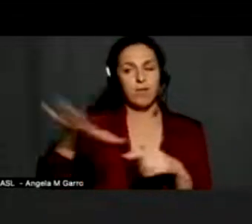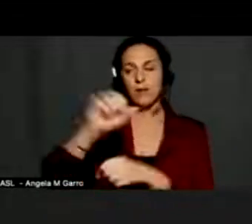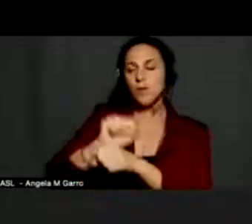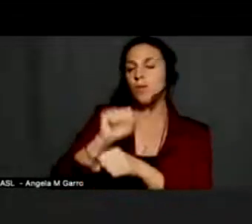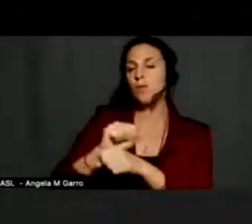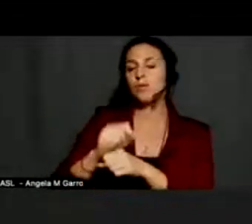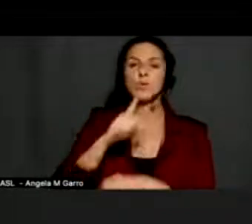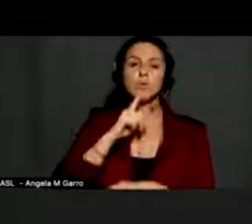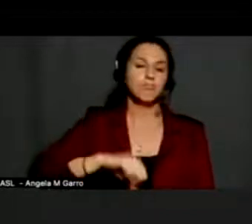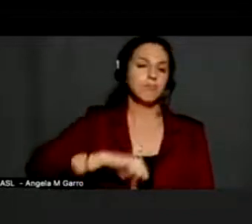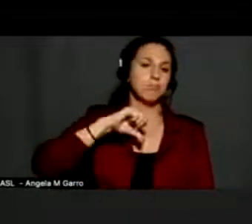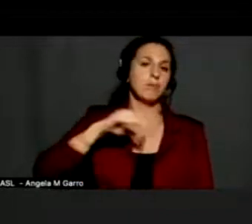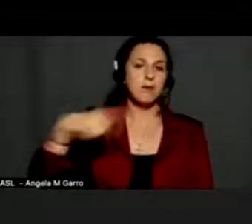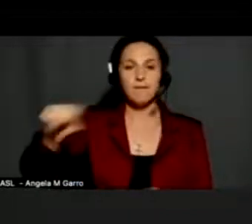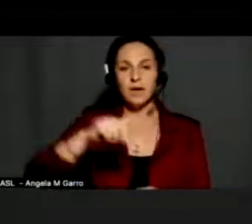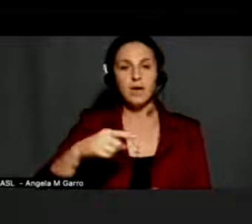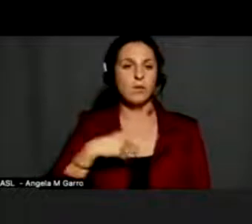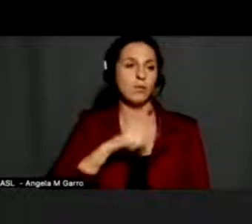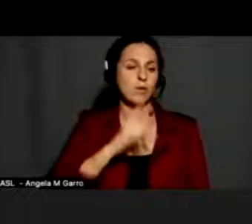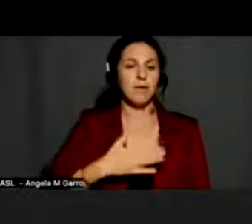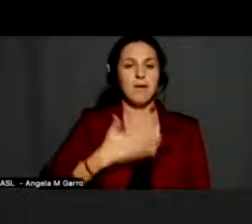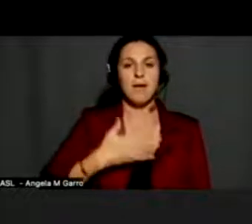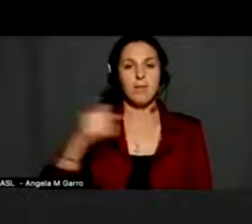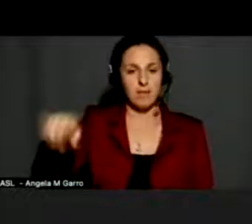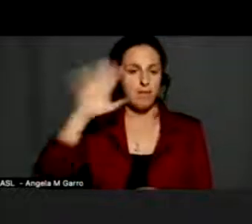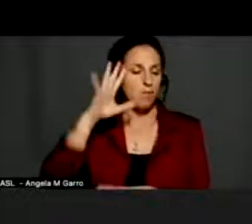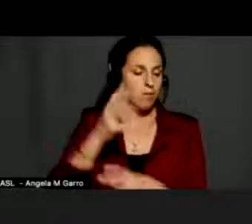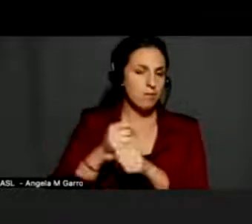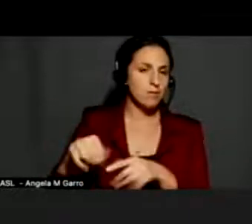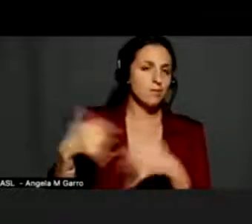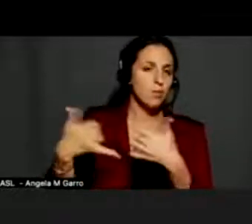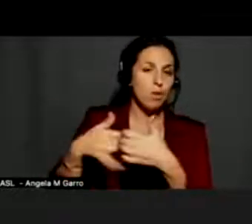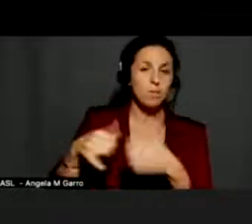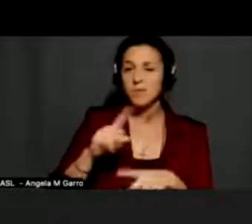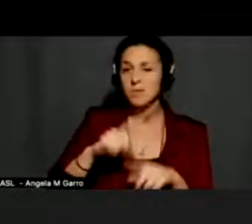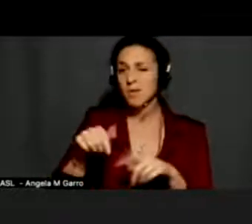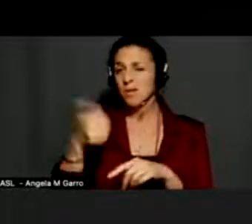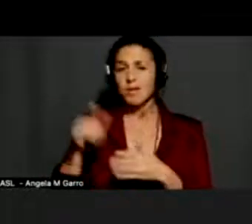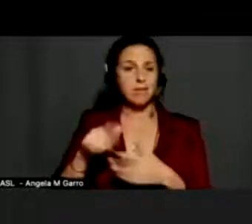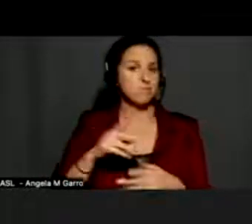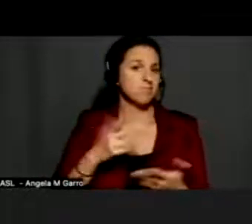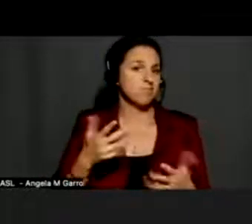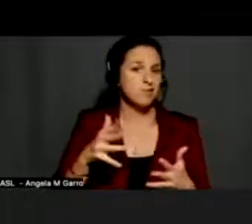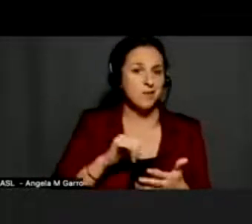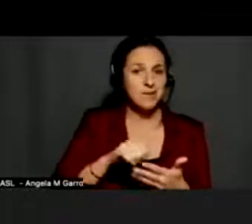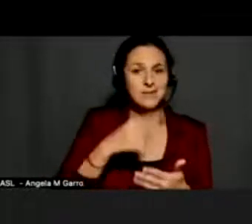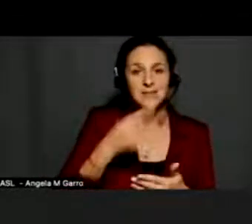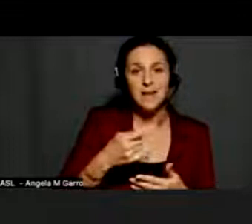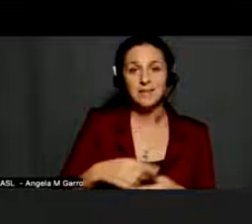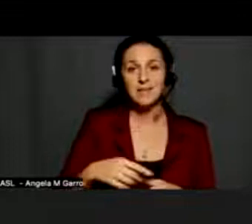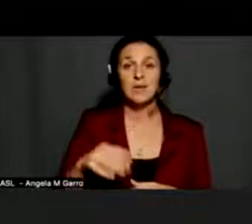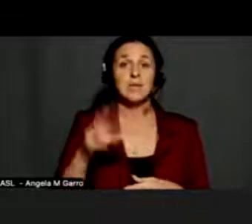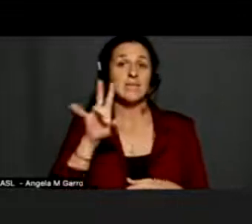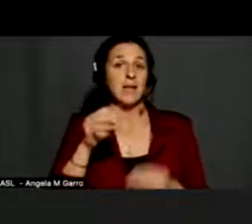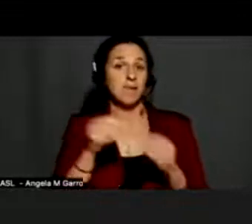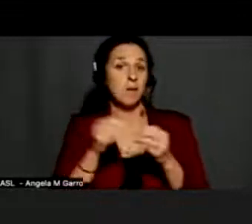happy that they're going to receive this award. And other than that, all I can say is 7 more COVID pool tests till the end